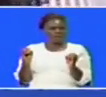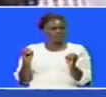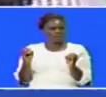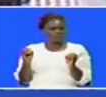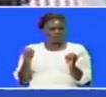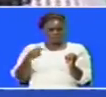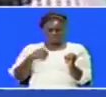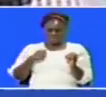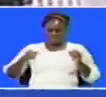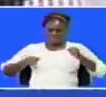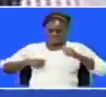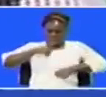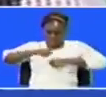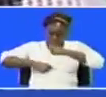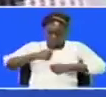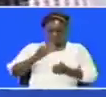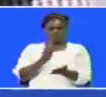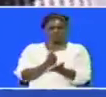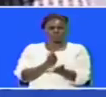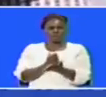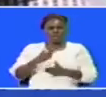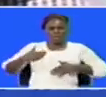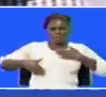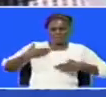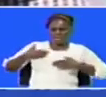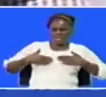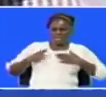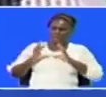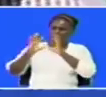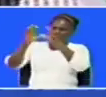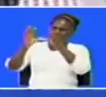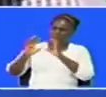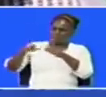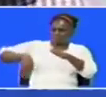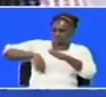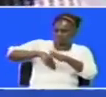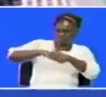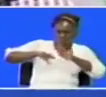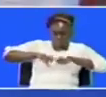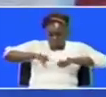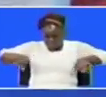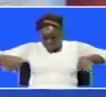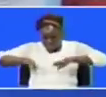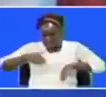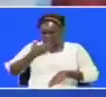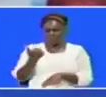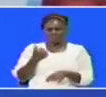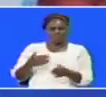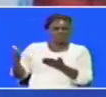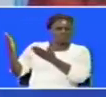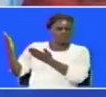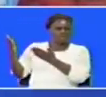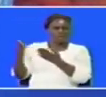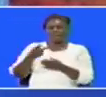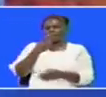I was very active. You know, I used to play basketball, football, swimming was my best. Here, he is with